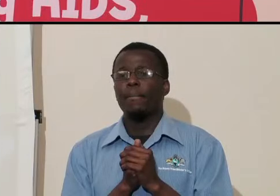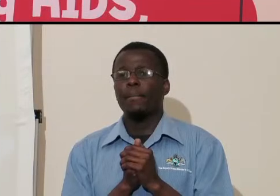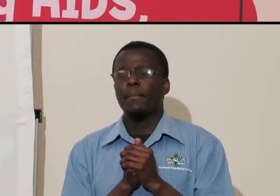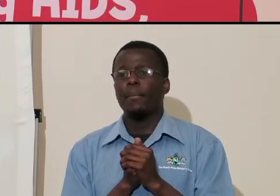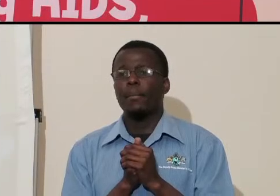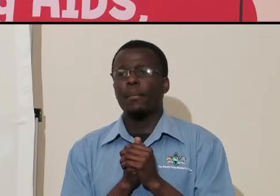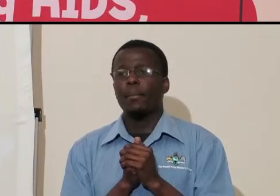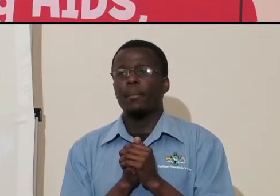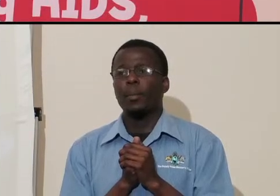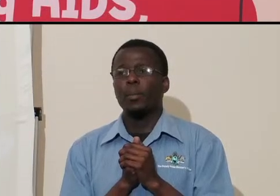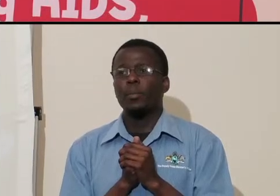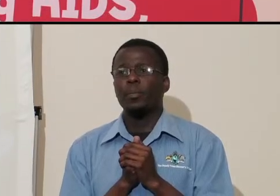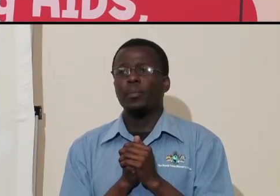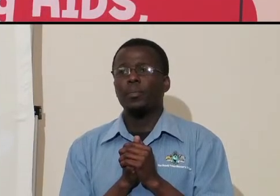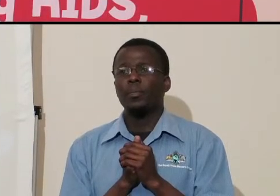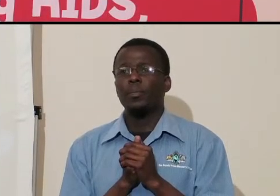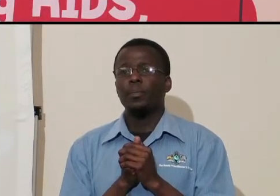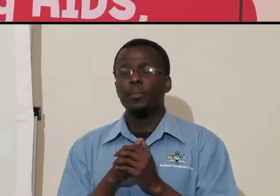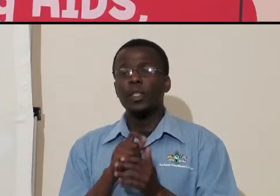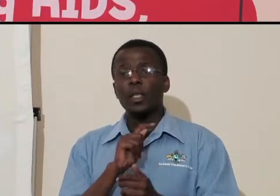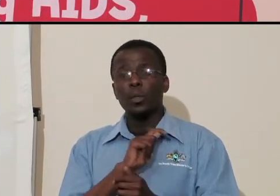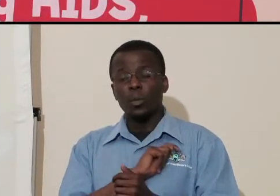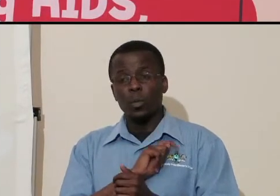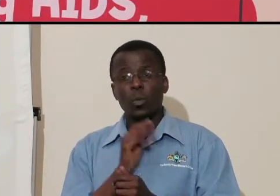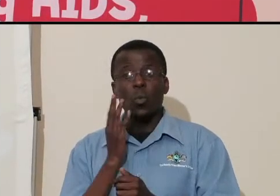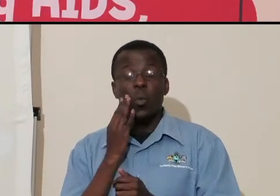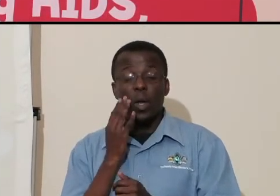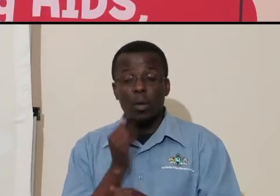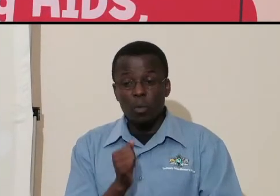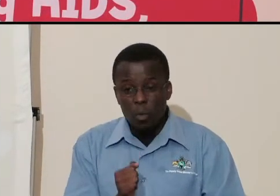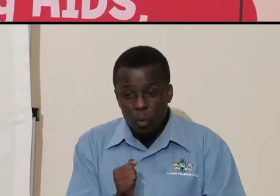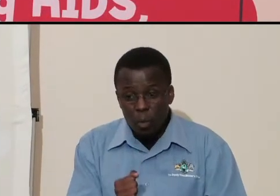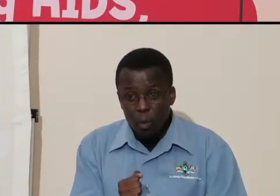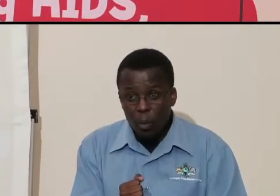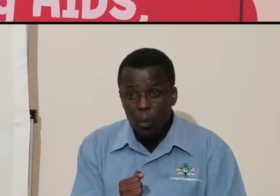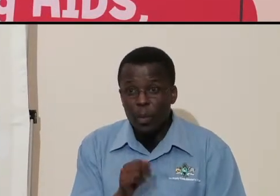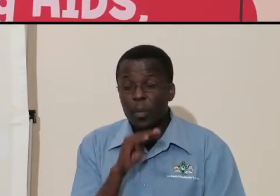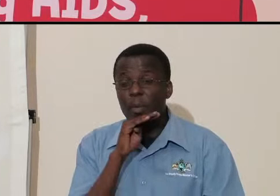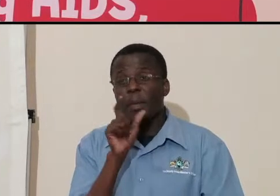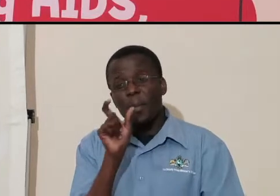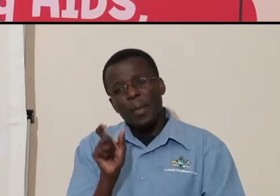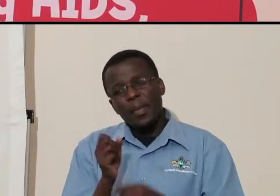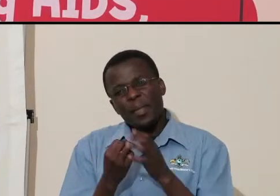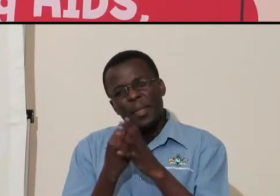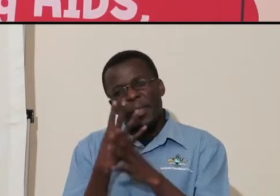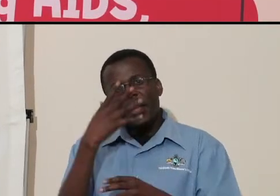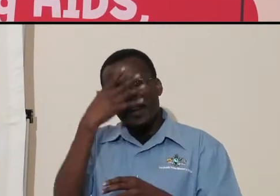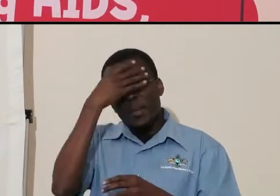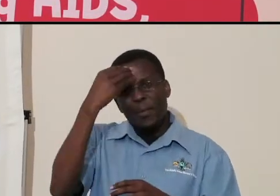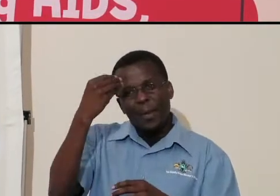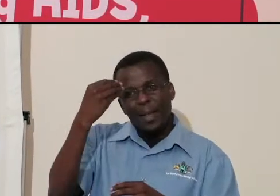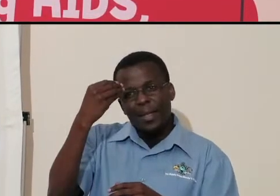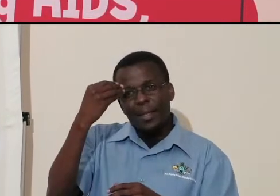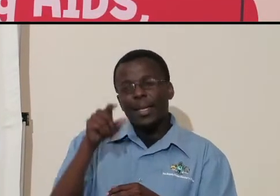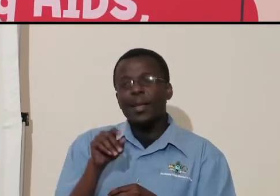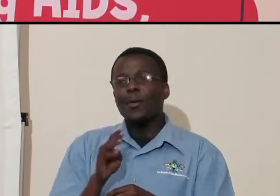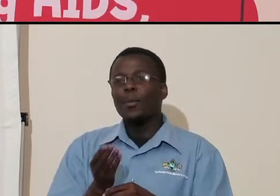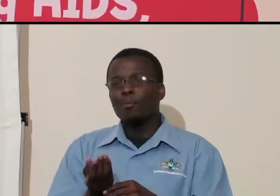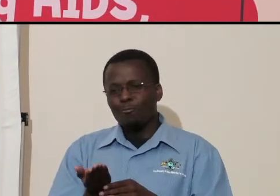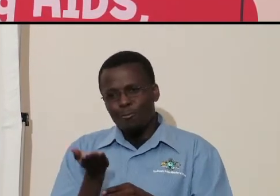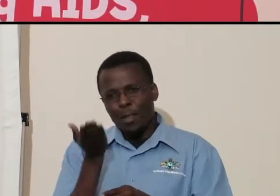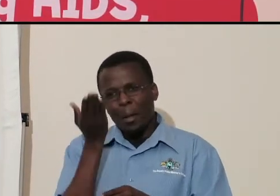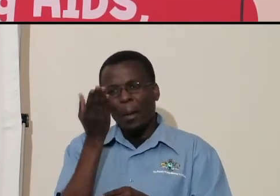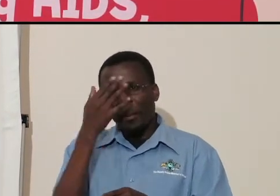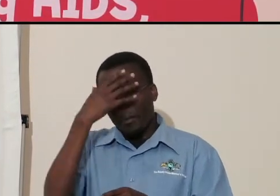One of the good things when we are getting old, you become wiser. And the problem with that,